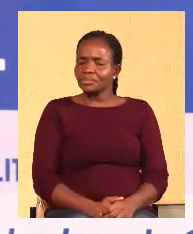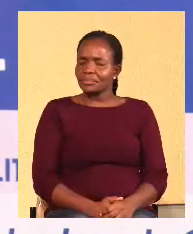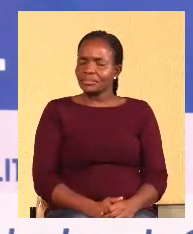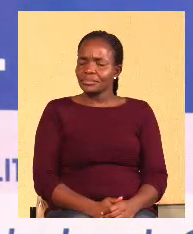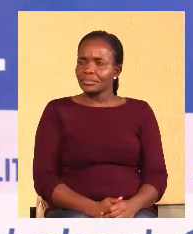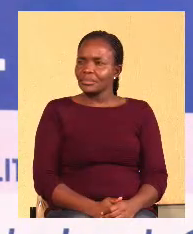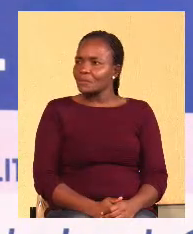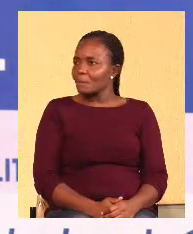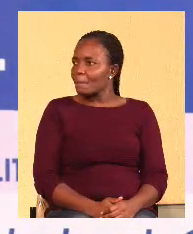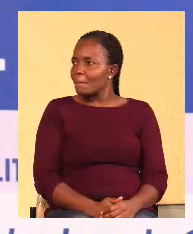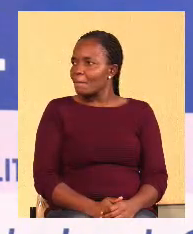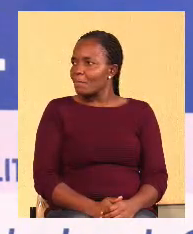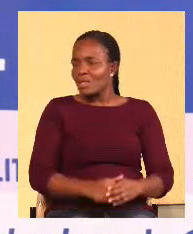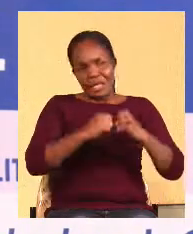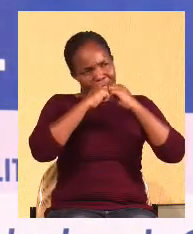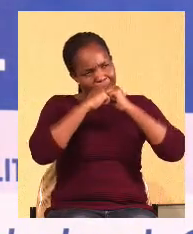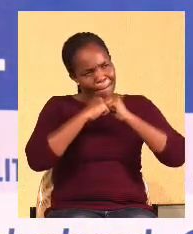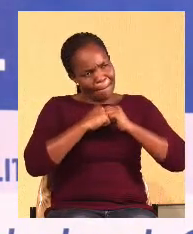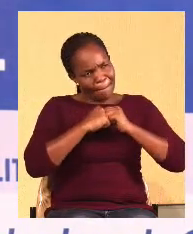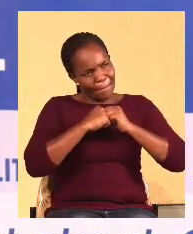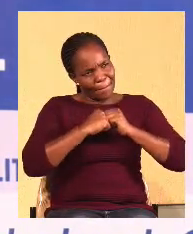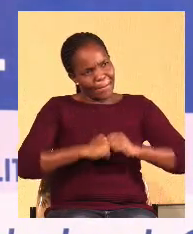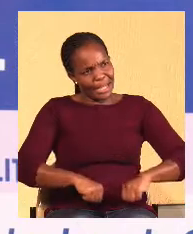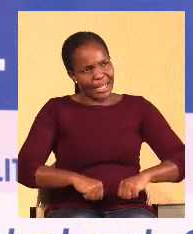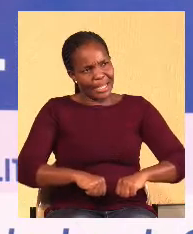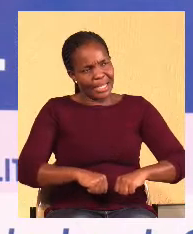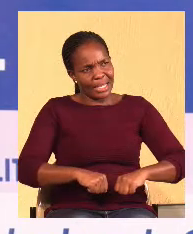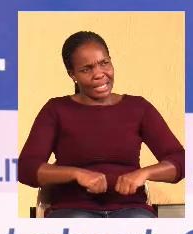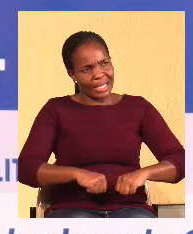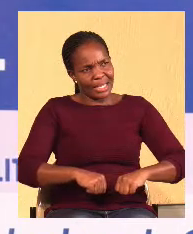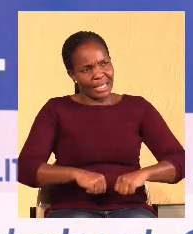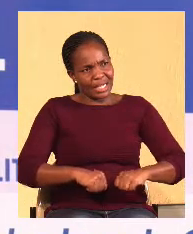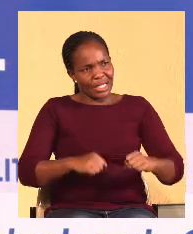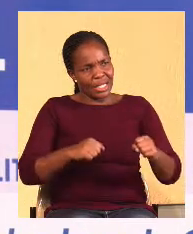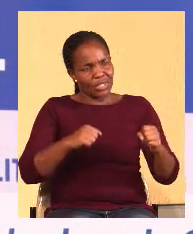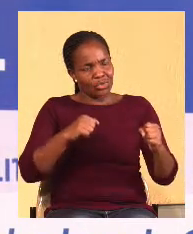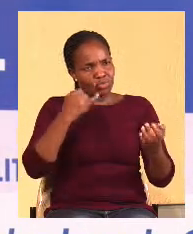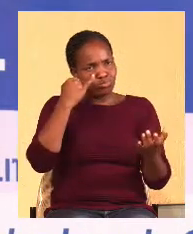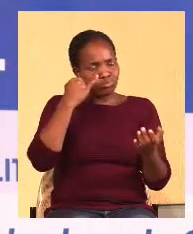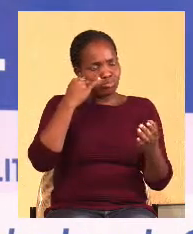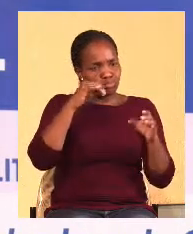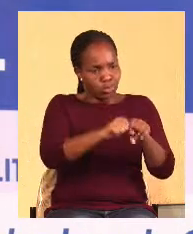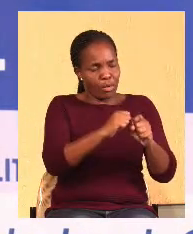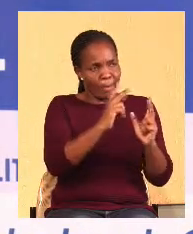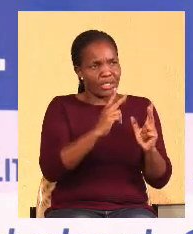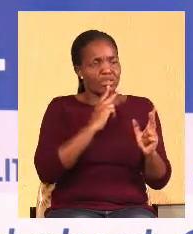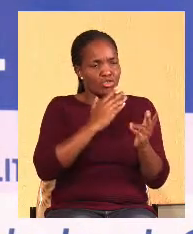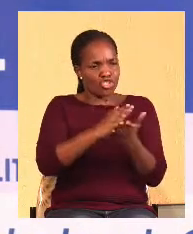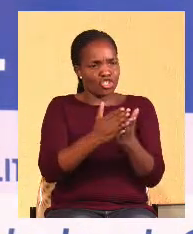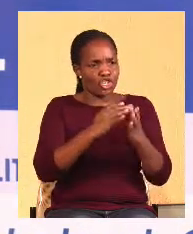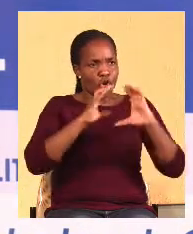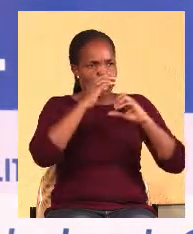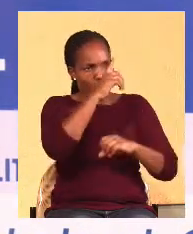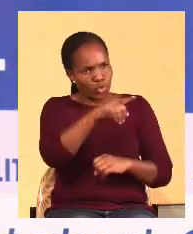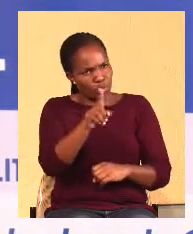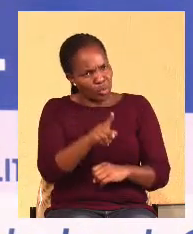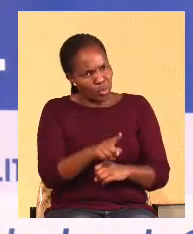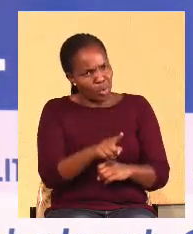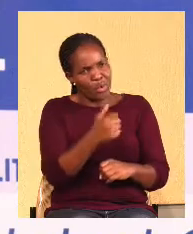whether the decision to criminalize fake news is an indication that government is